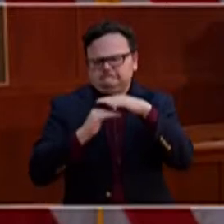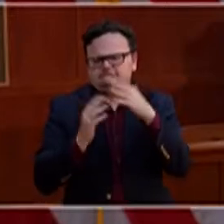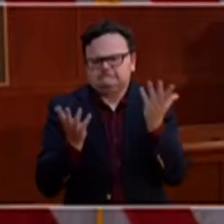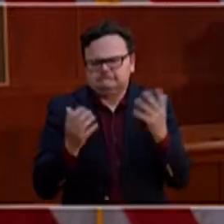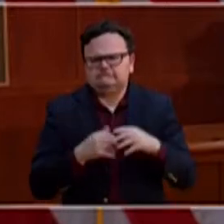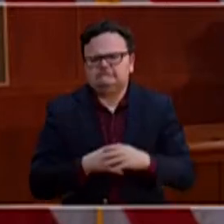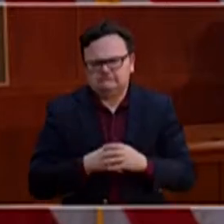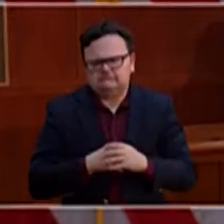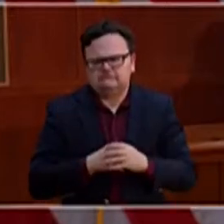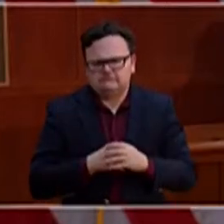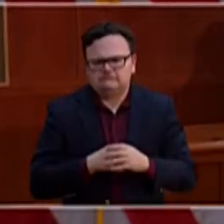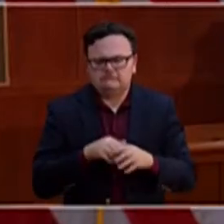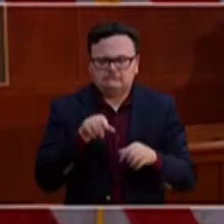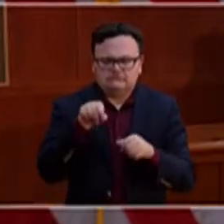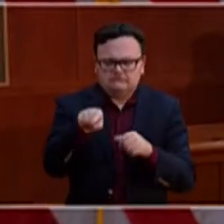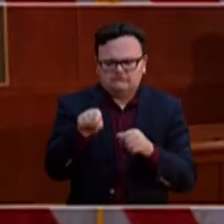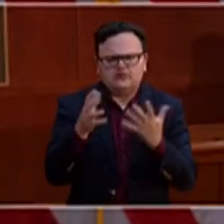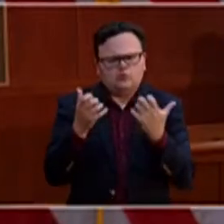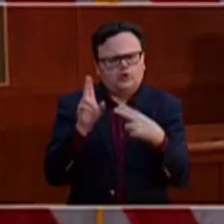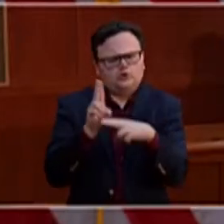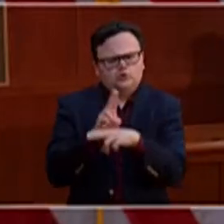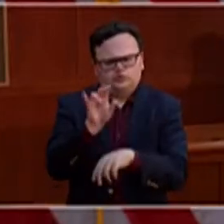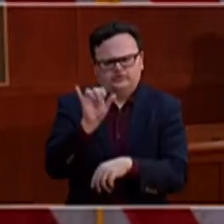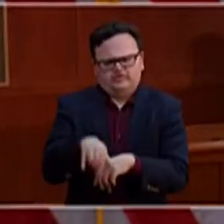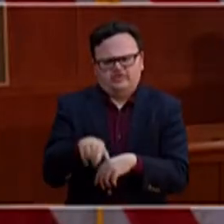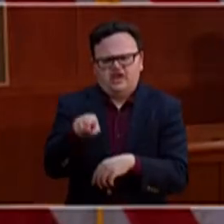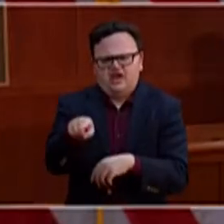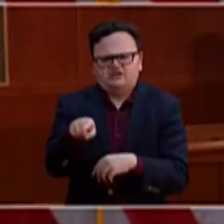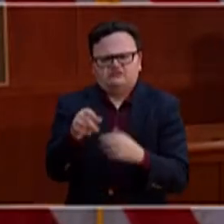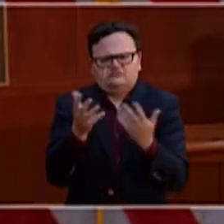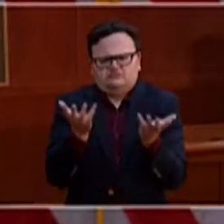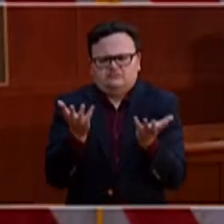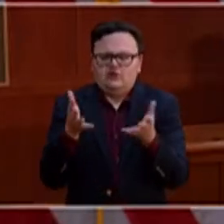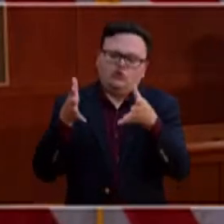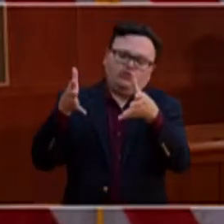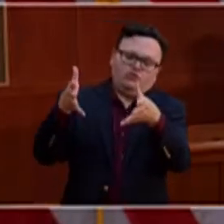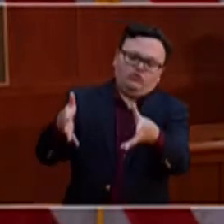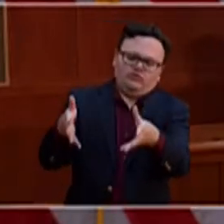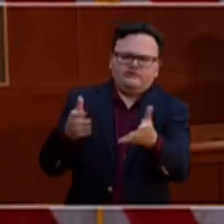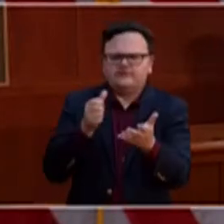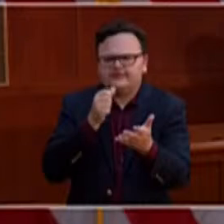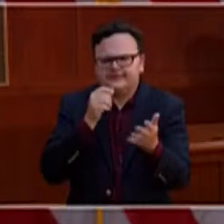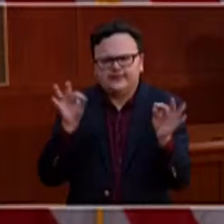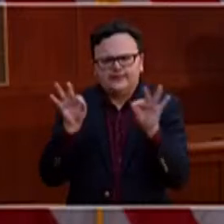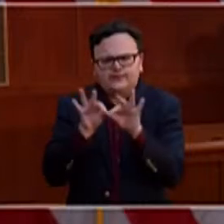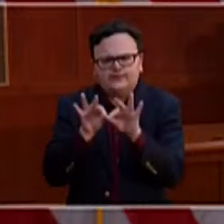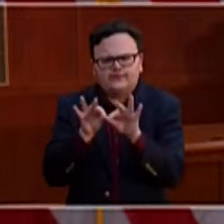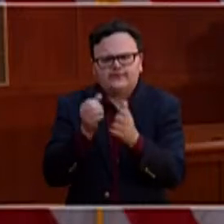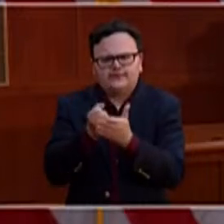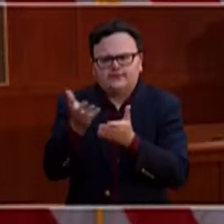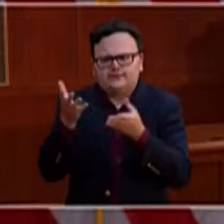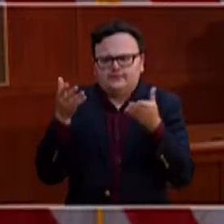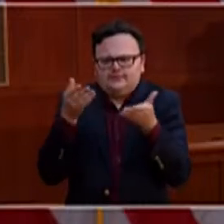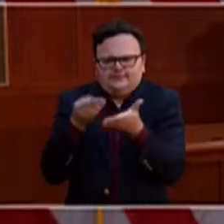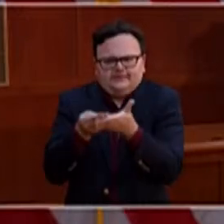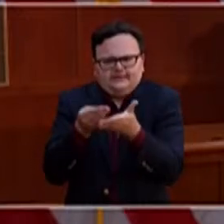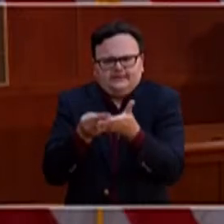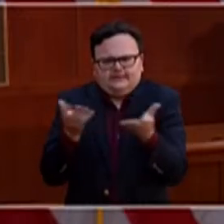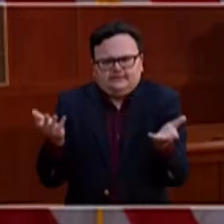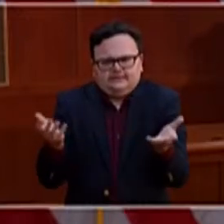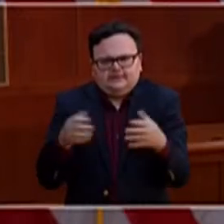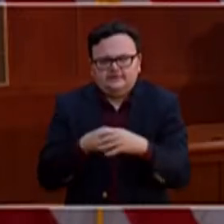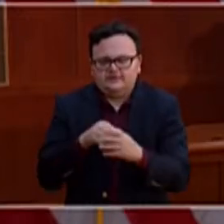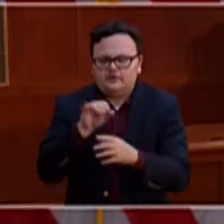staff something if you're not going to use it. It's a more expensive level of care. You do need the types of staff. So an ICU is not